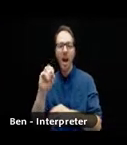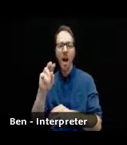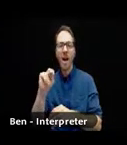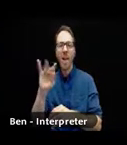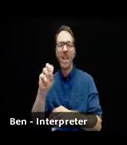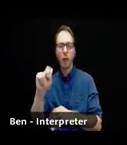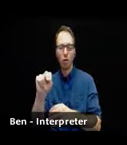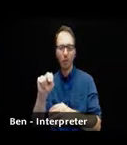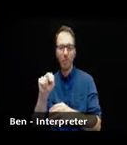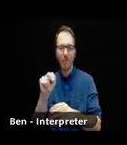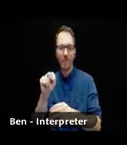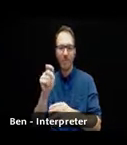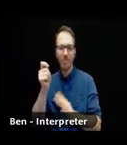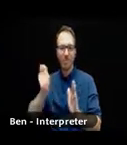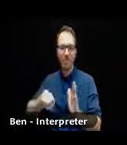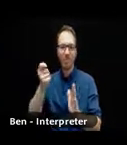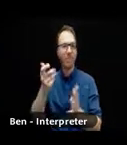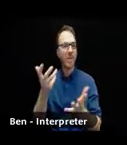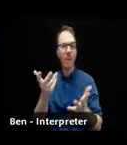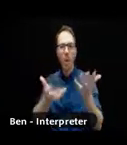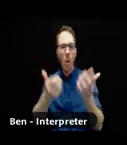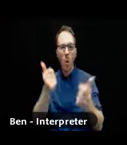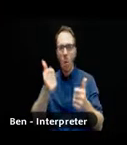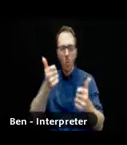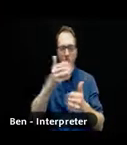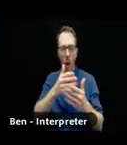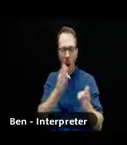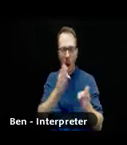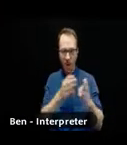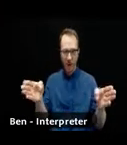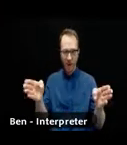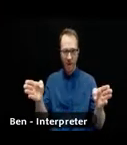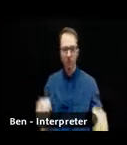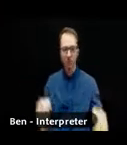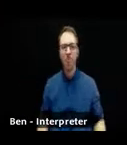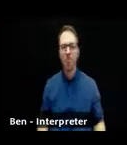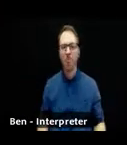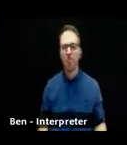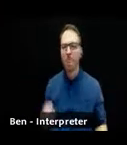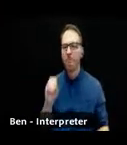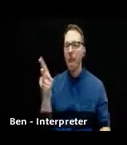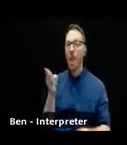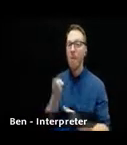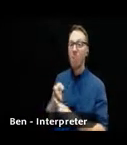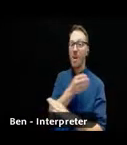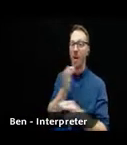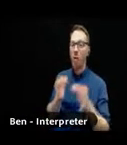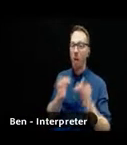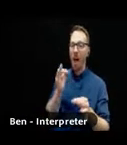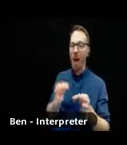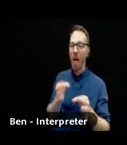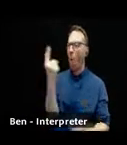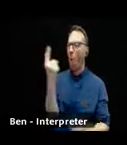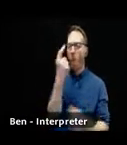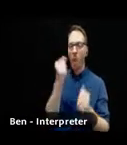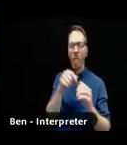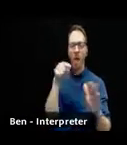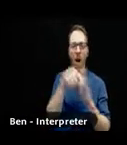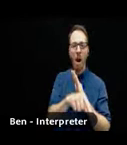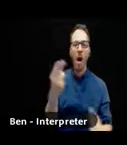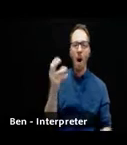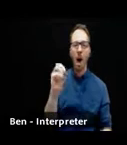at different points. Yeah, the only time that I do things sort of pre-trial is in homicide cases. I haven't